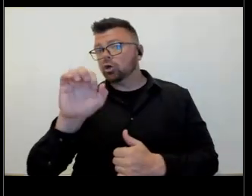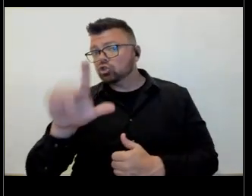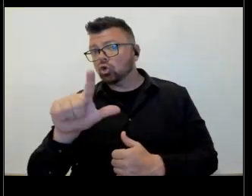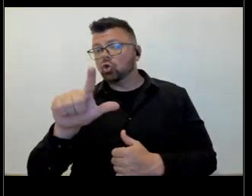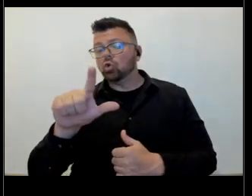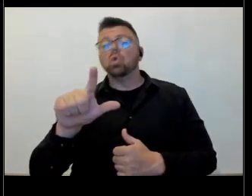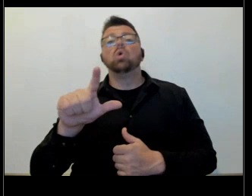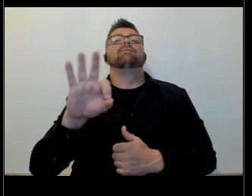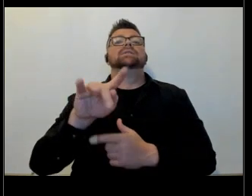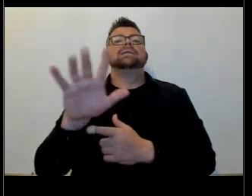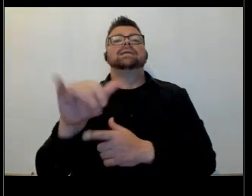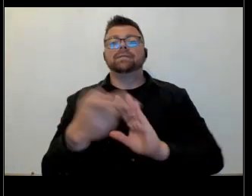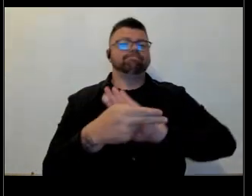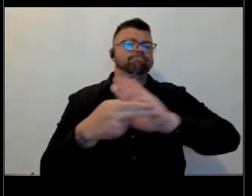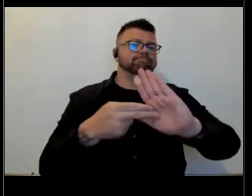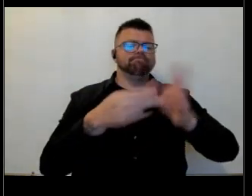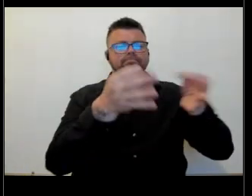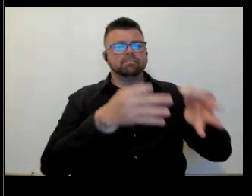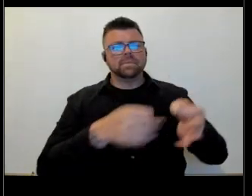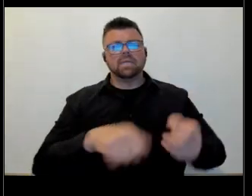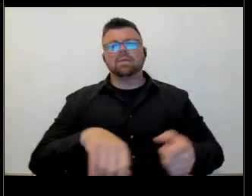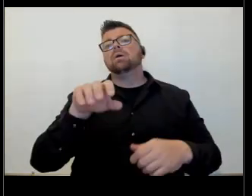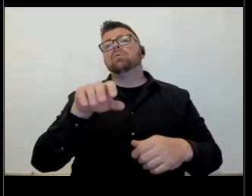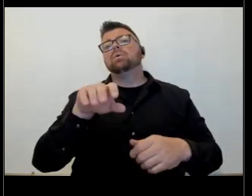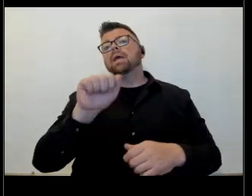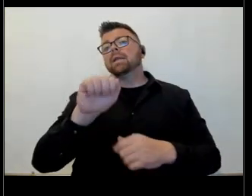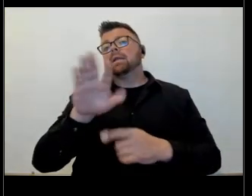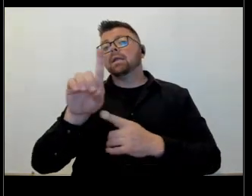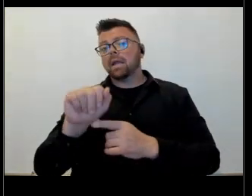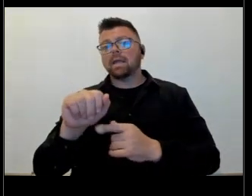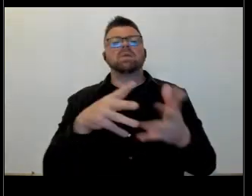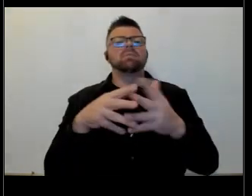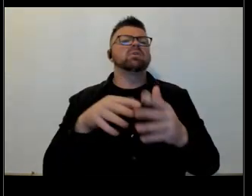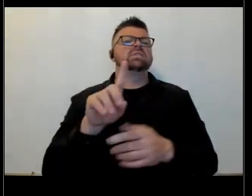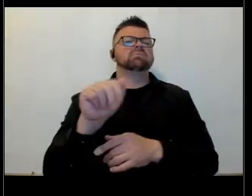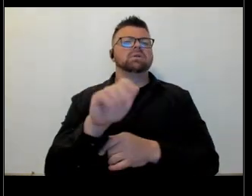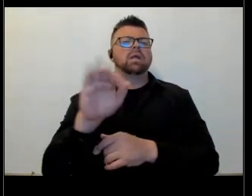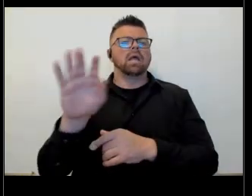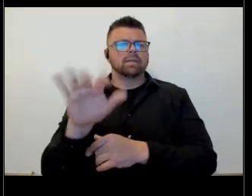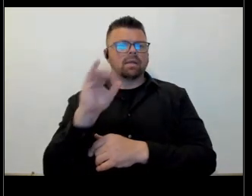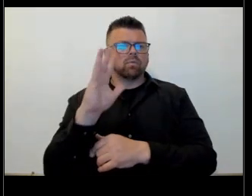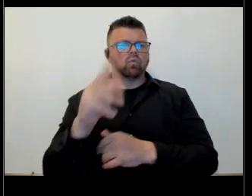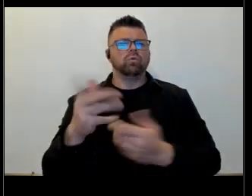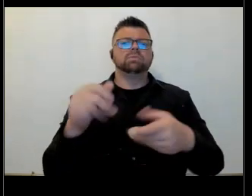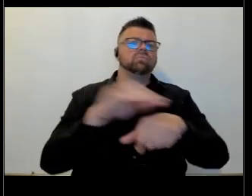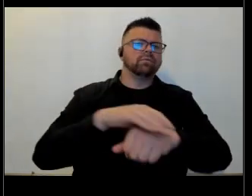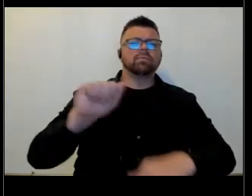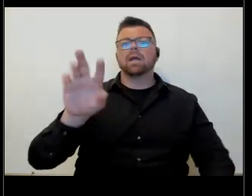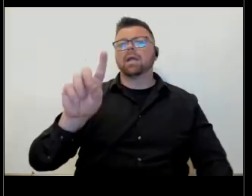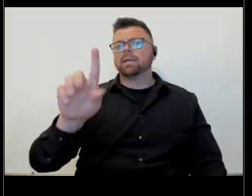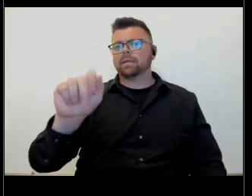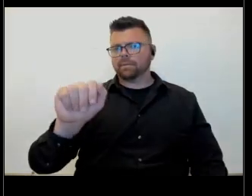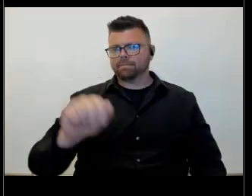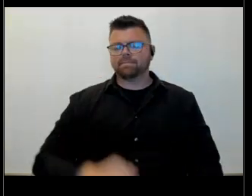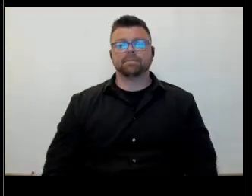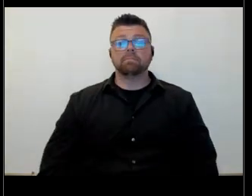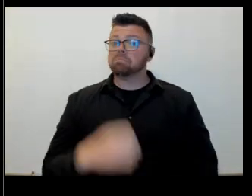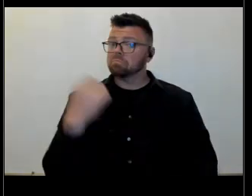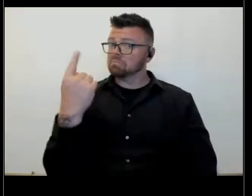defined by the Americans with Disabilities Act, they will be covered by the ADA.